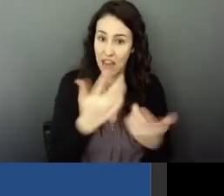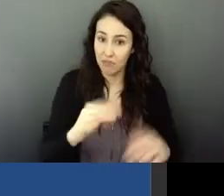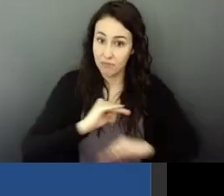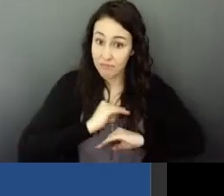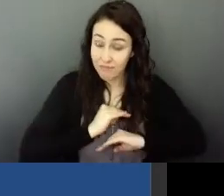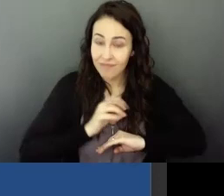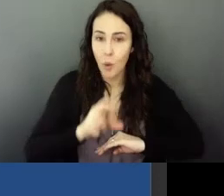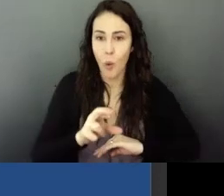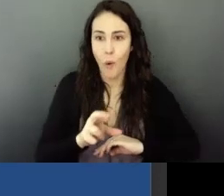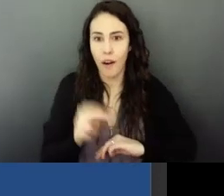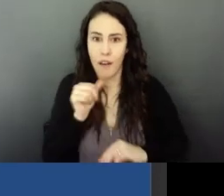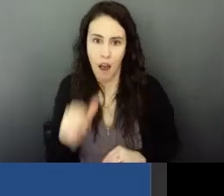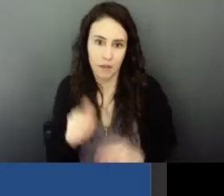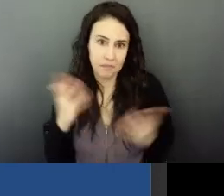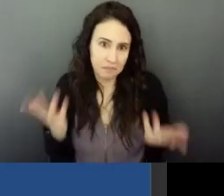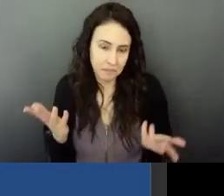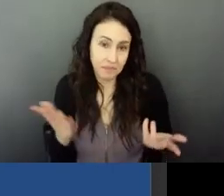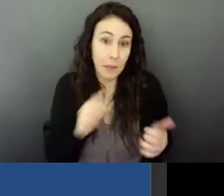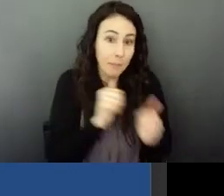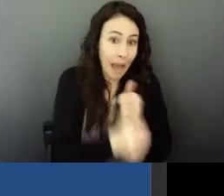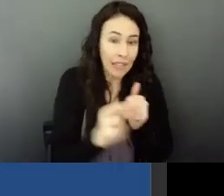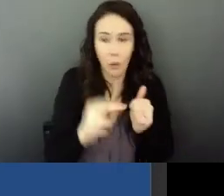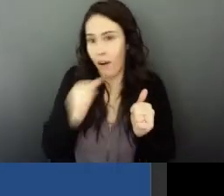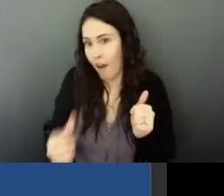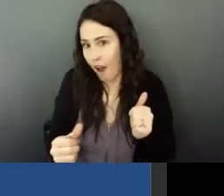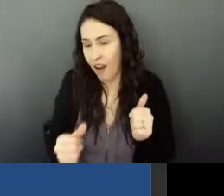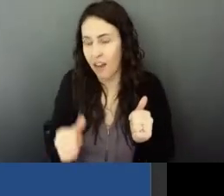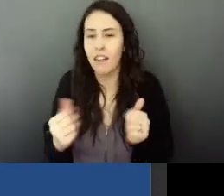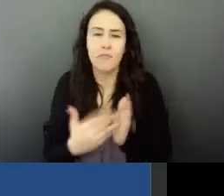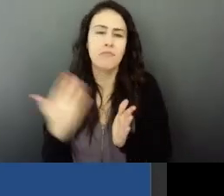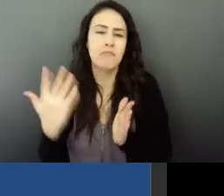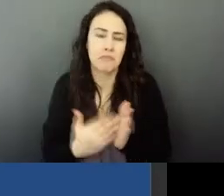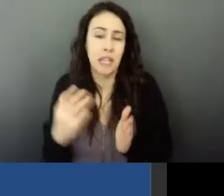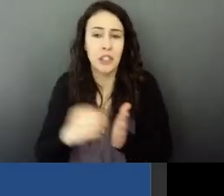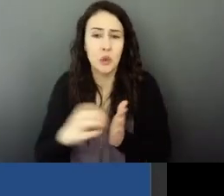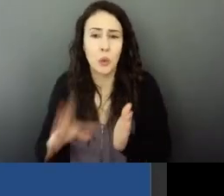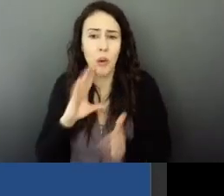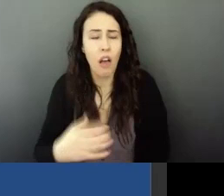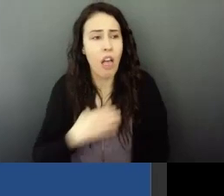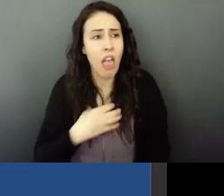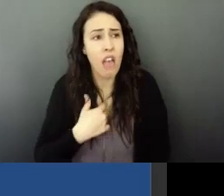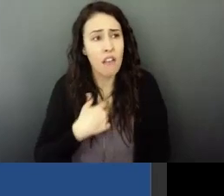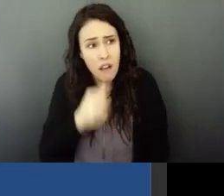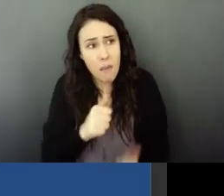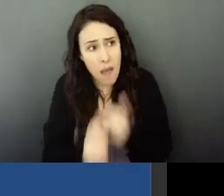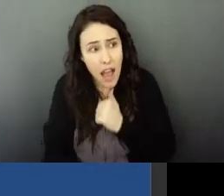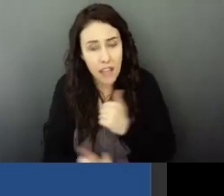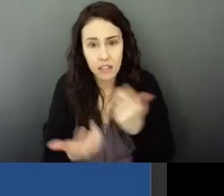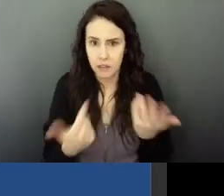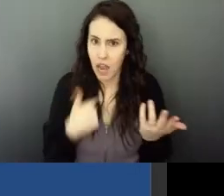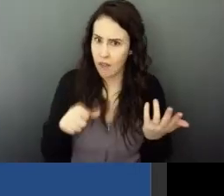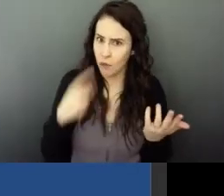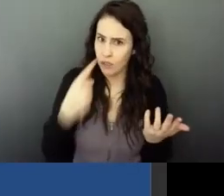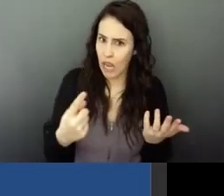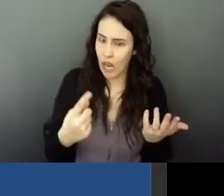So once in a while, I'll get a student complain that they didn't pass, but I have to say, look, the rubric said you didn't